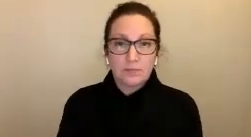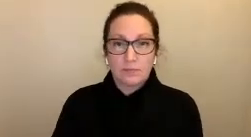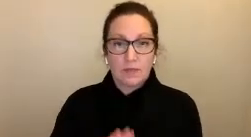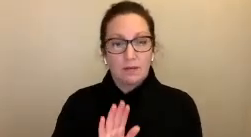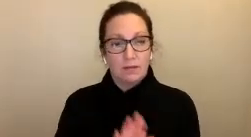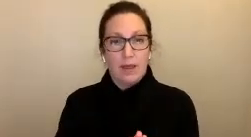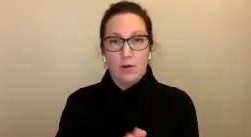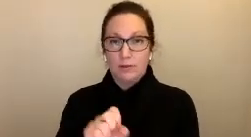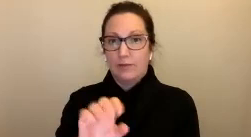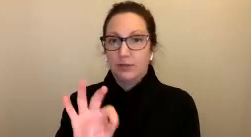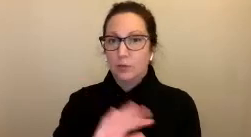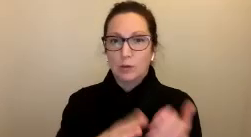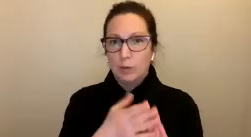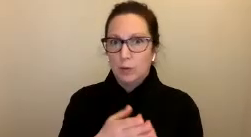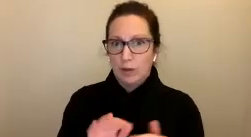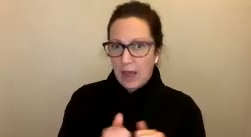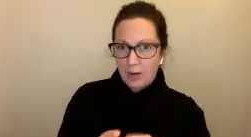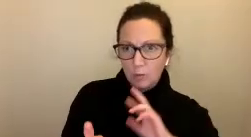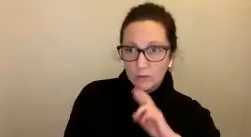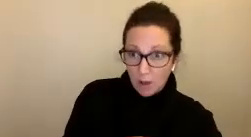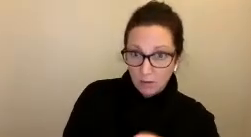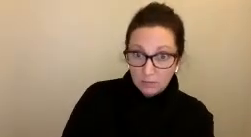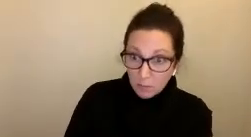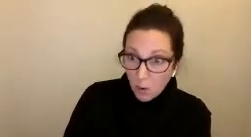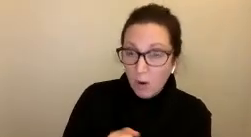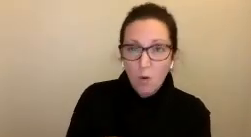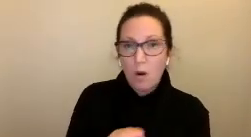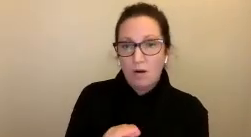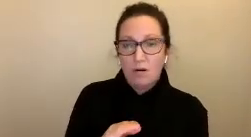reaction and support for this policy was.